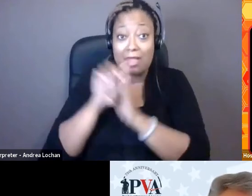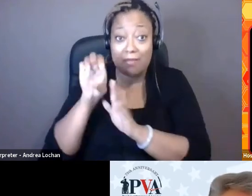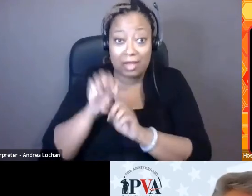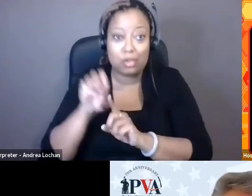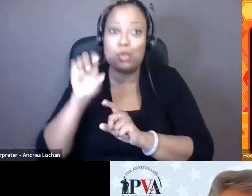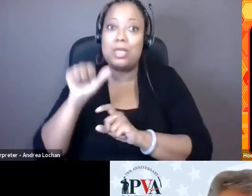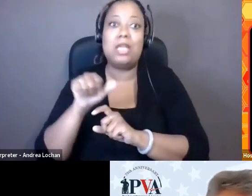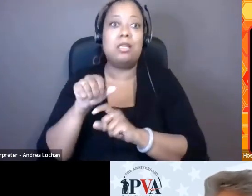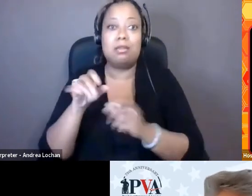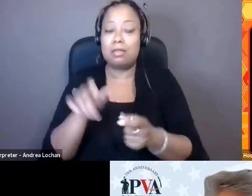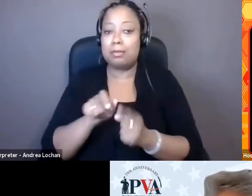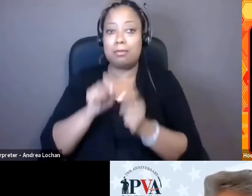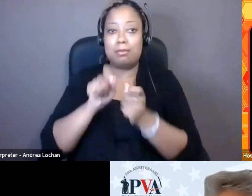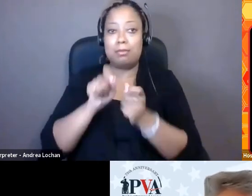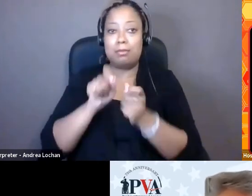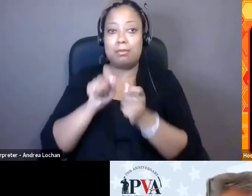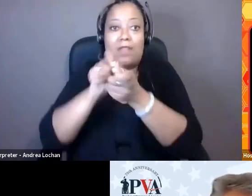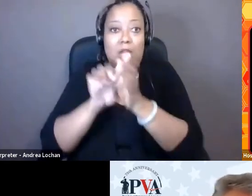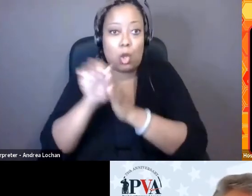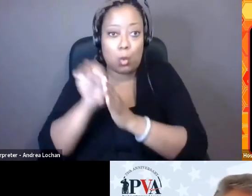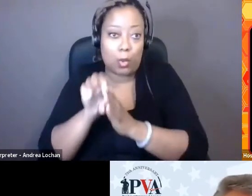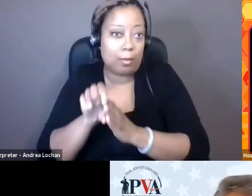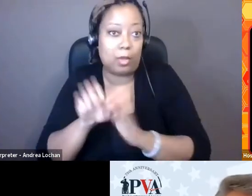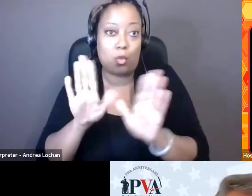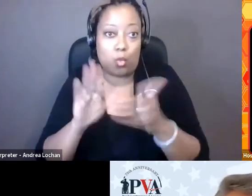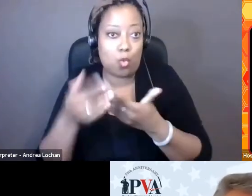room for, whether it's a hydraulic pump that's